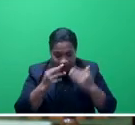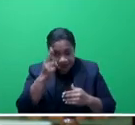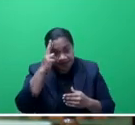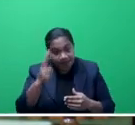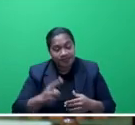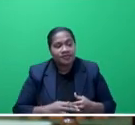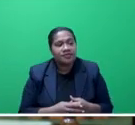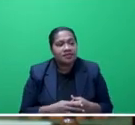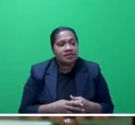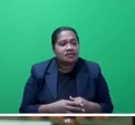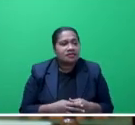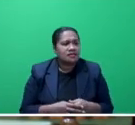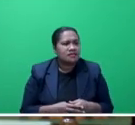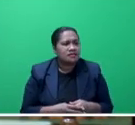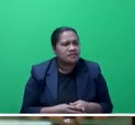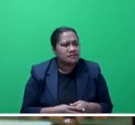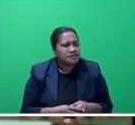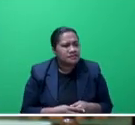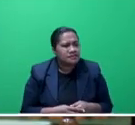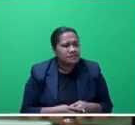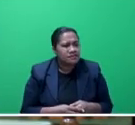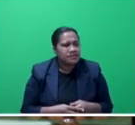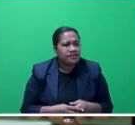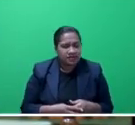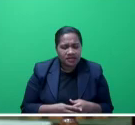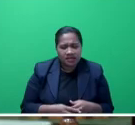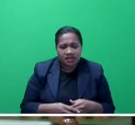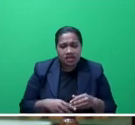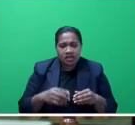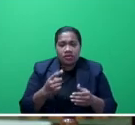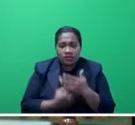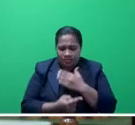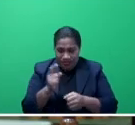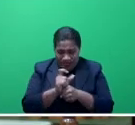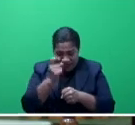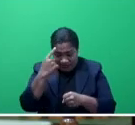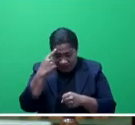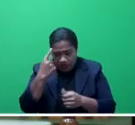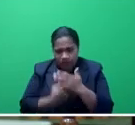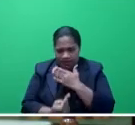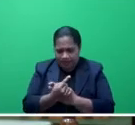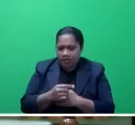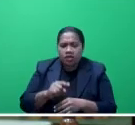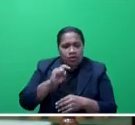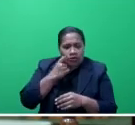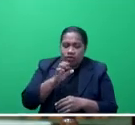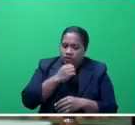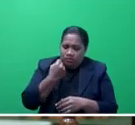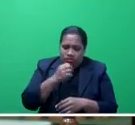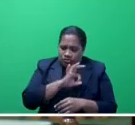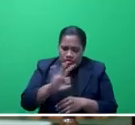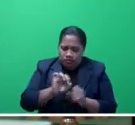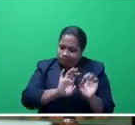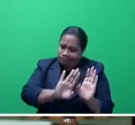thinking serves no one and leads nations nowhere. These trying times demand skillful maneuvering, that demand